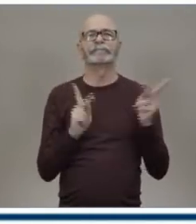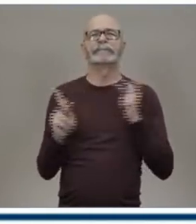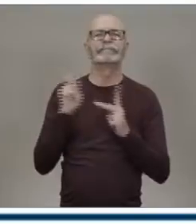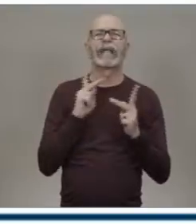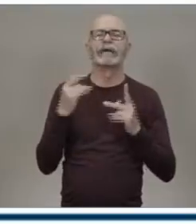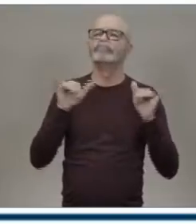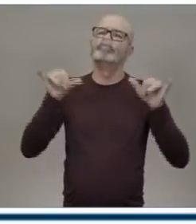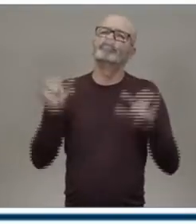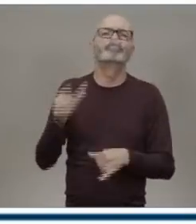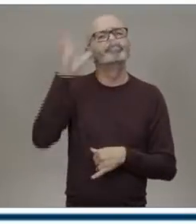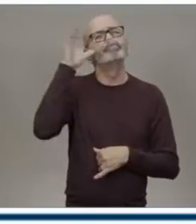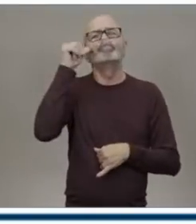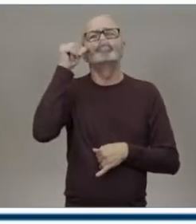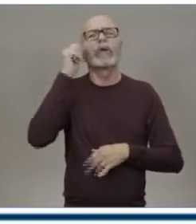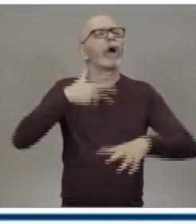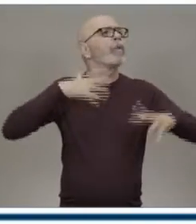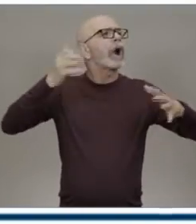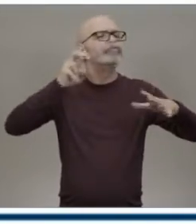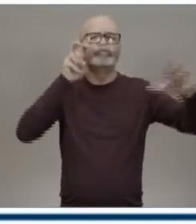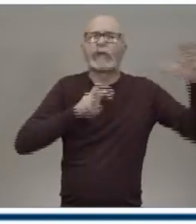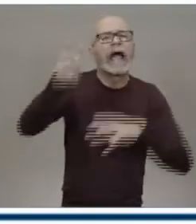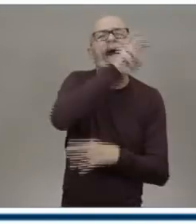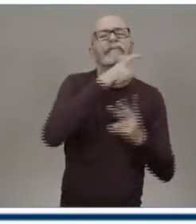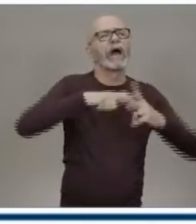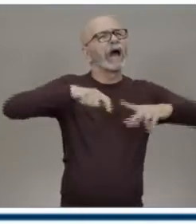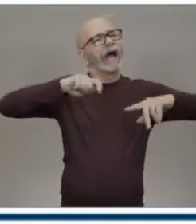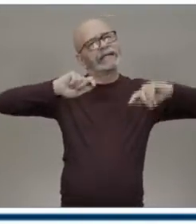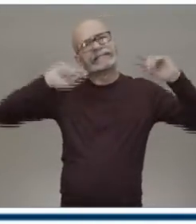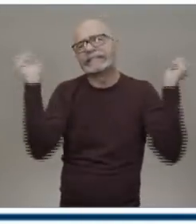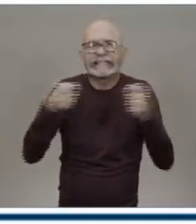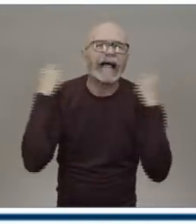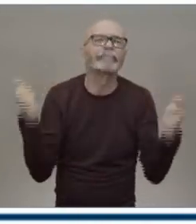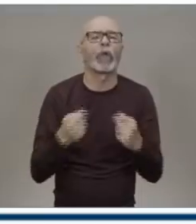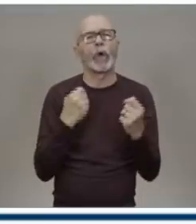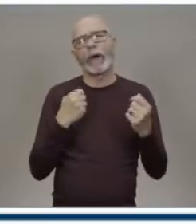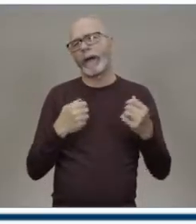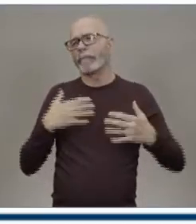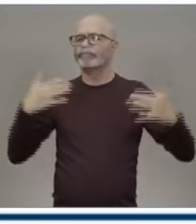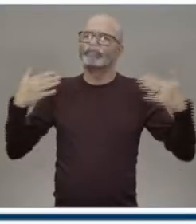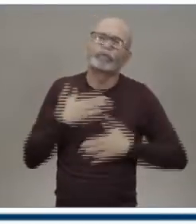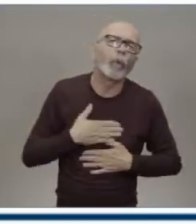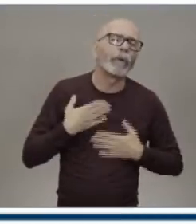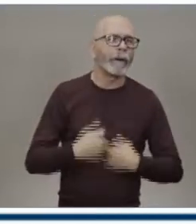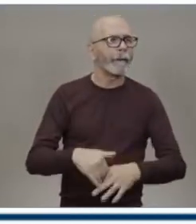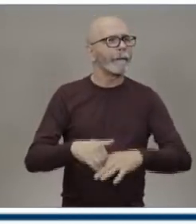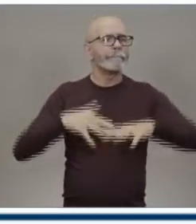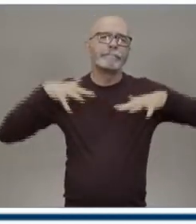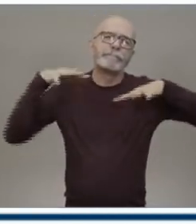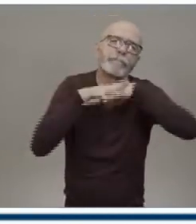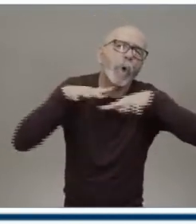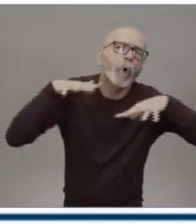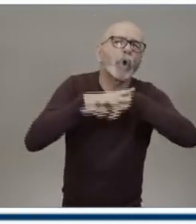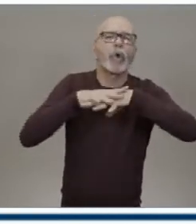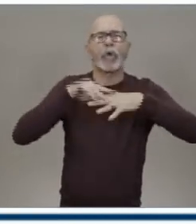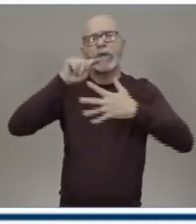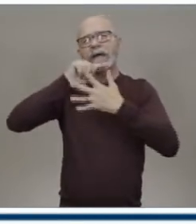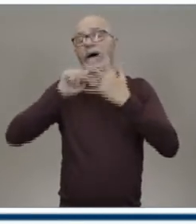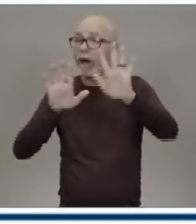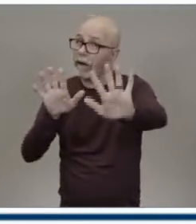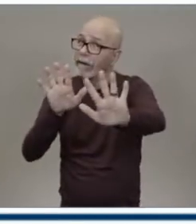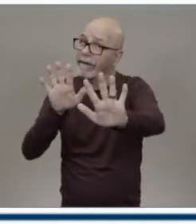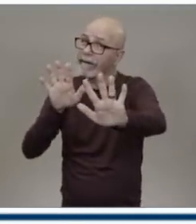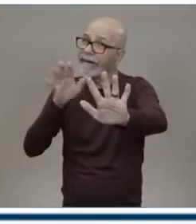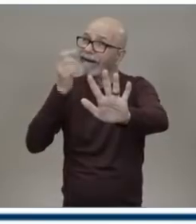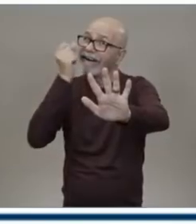celebrate with family, and there are large family get-togethers and parties. Given what we know about how COVID